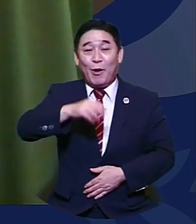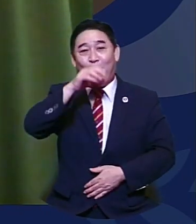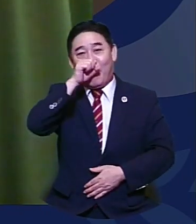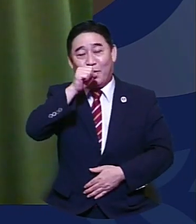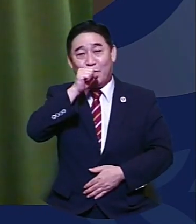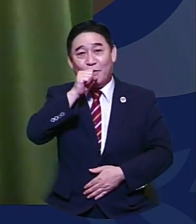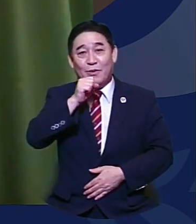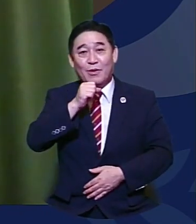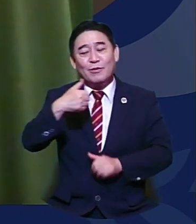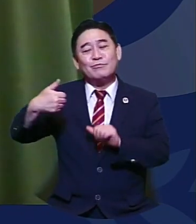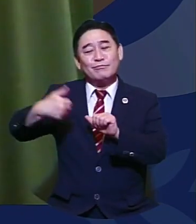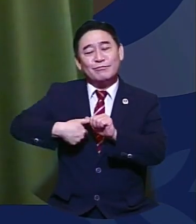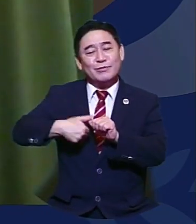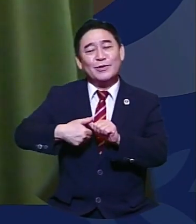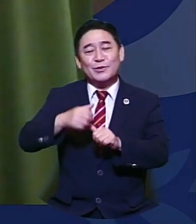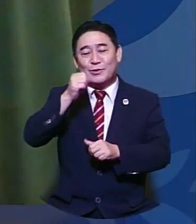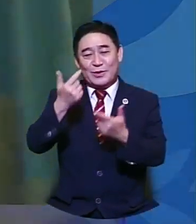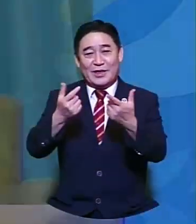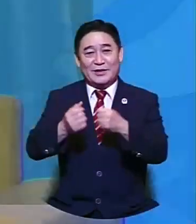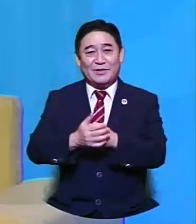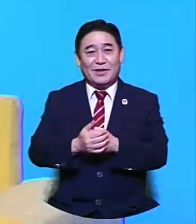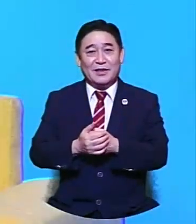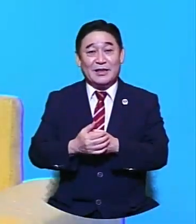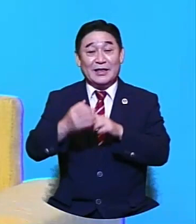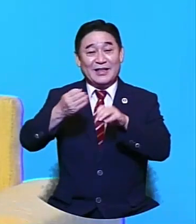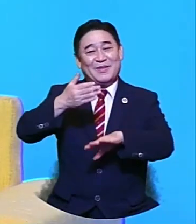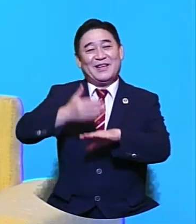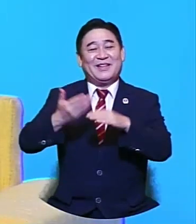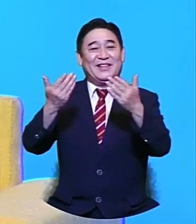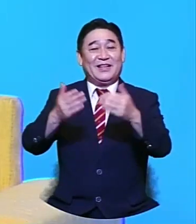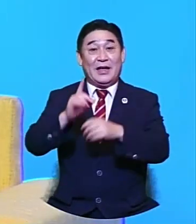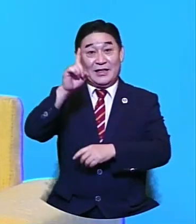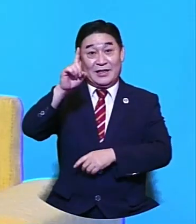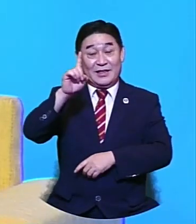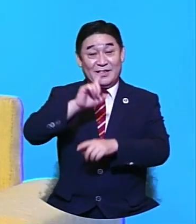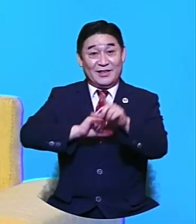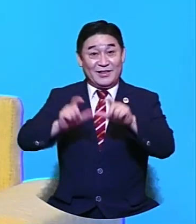good answer. Thank you very much. And I have one more for you.